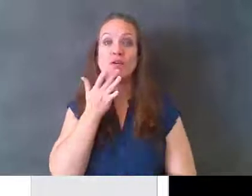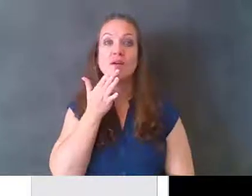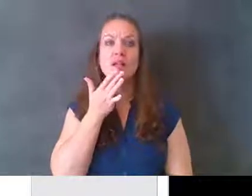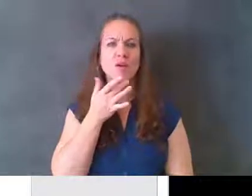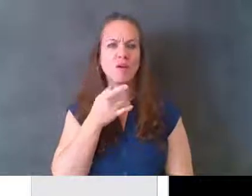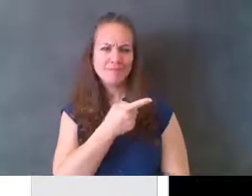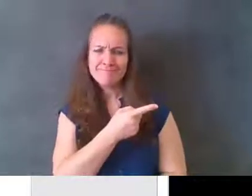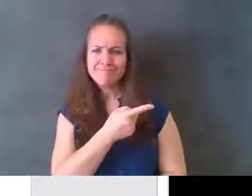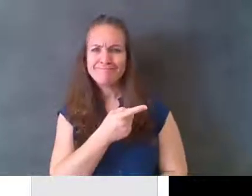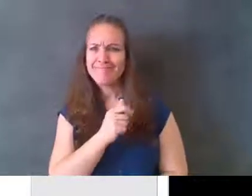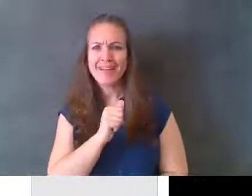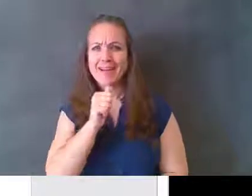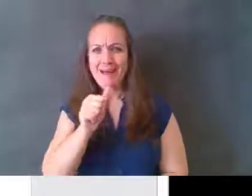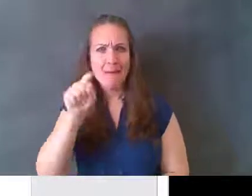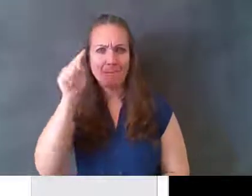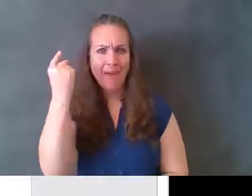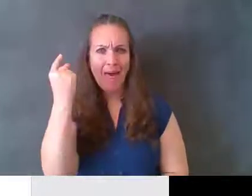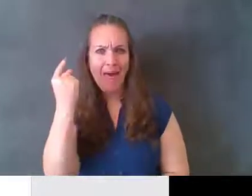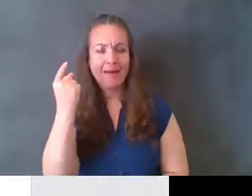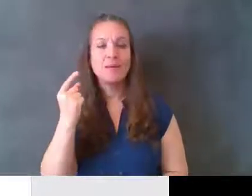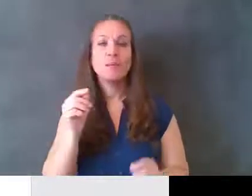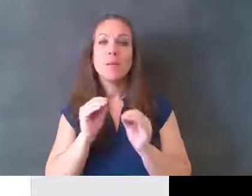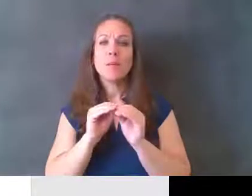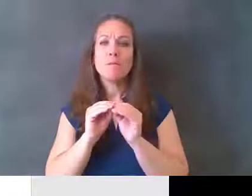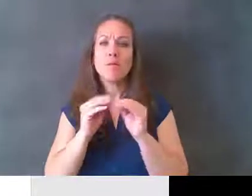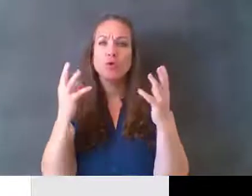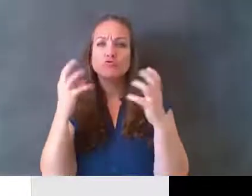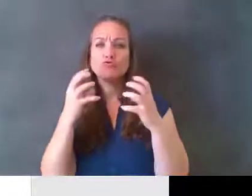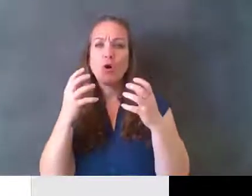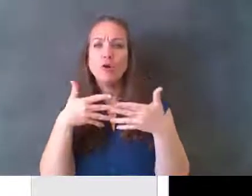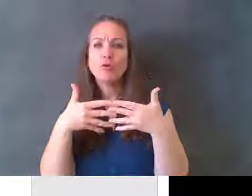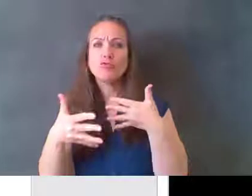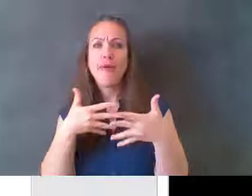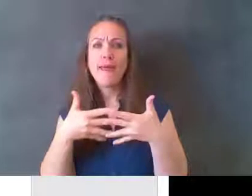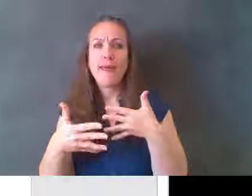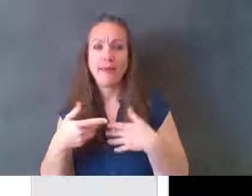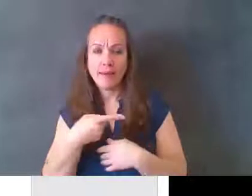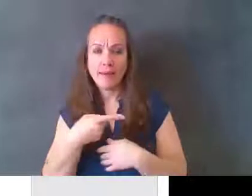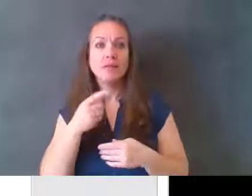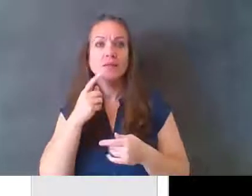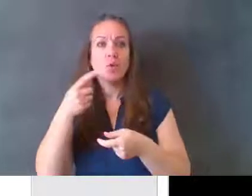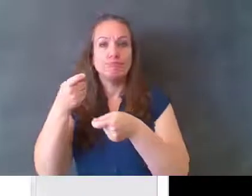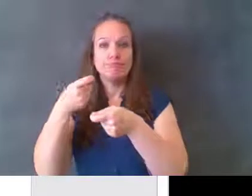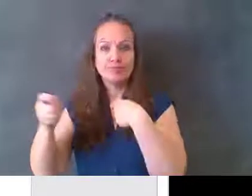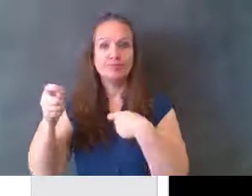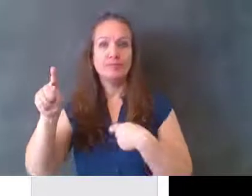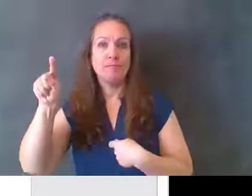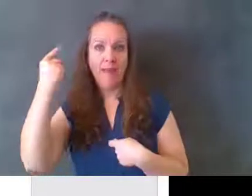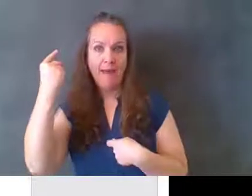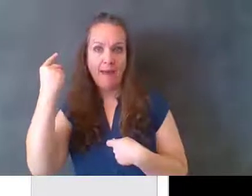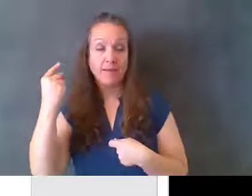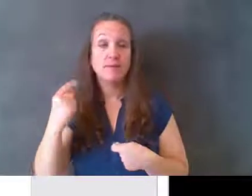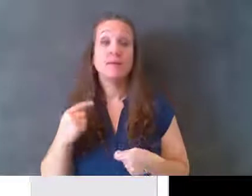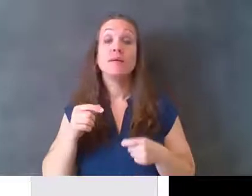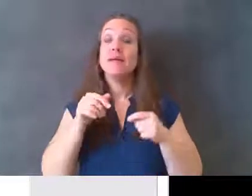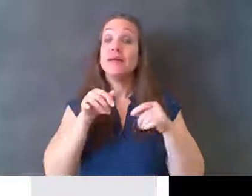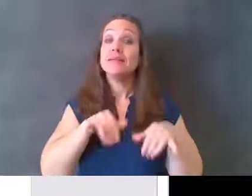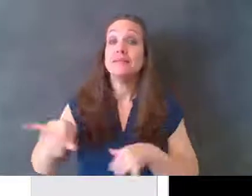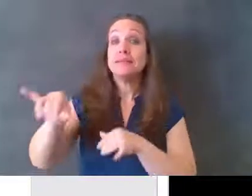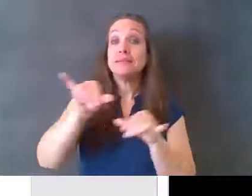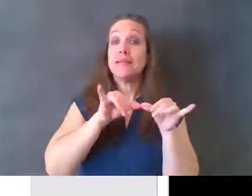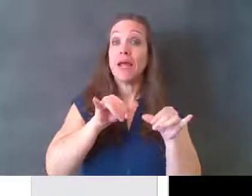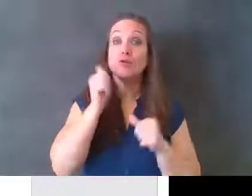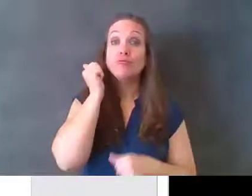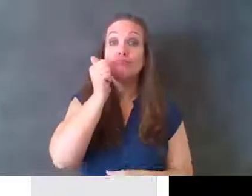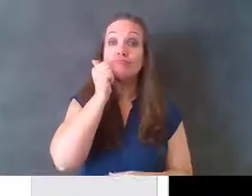sure if you can tell, but it's not black, it's gray. So I'm going to go ahead and pick black. So standard body text in your document, you want to